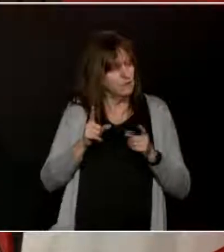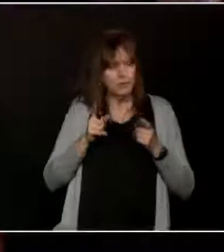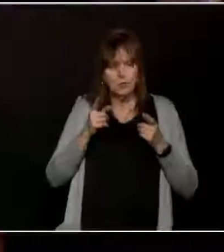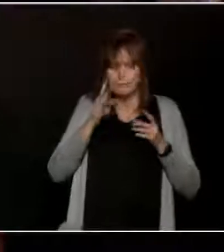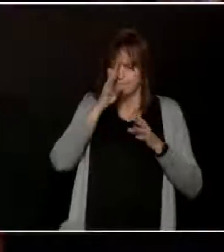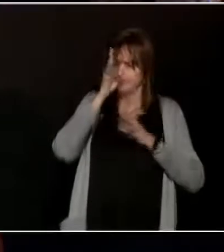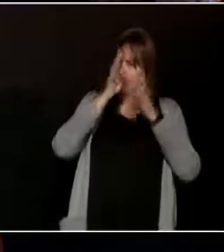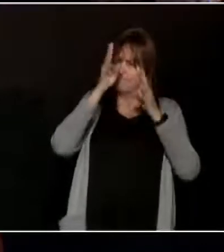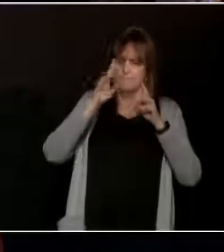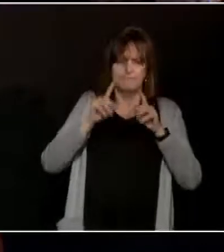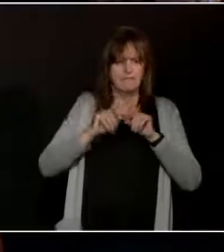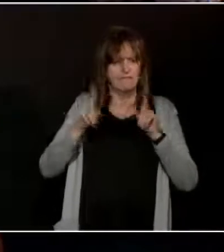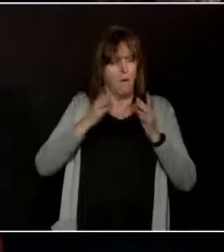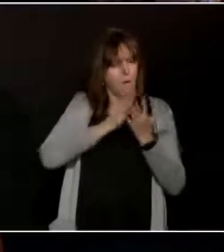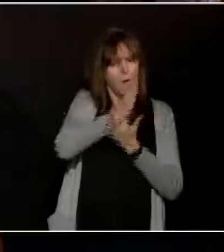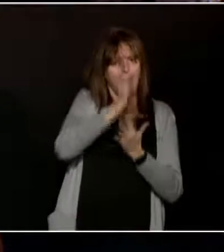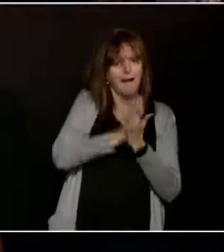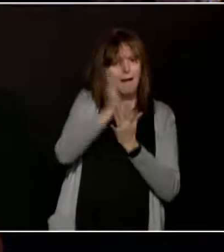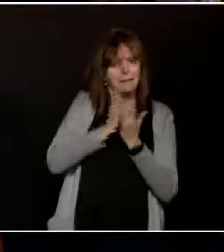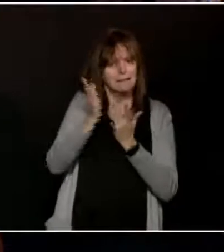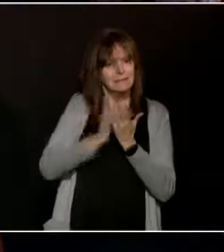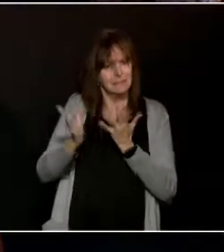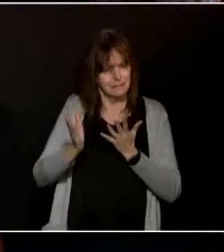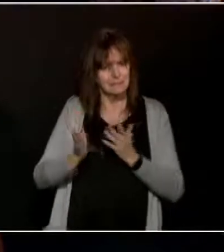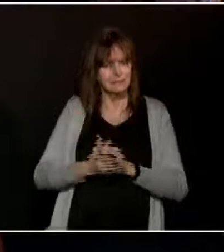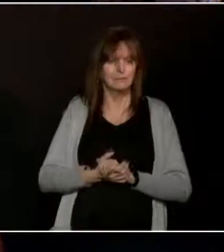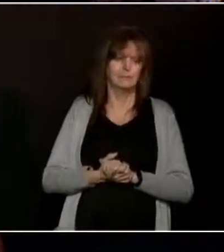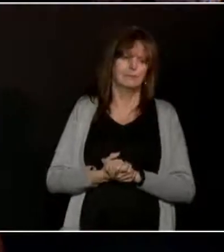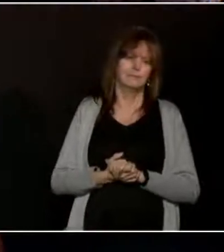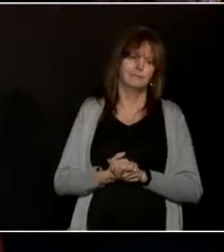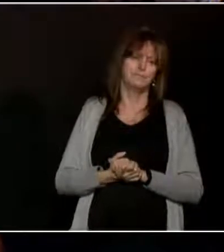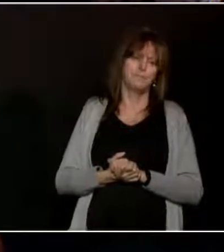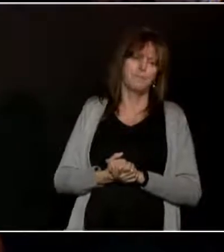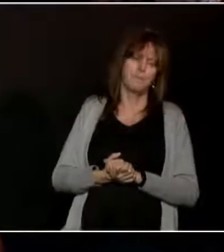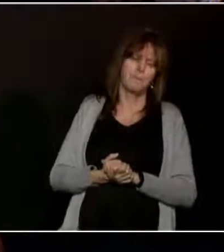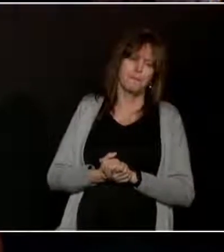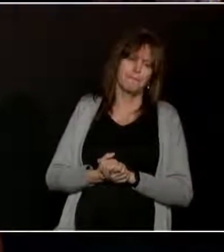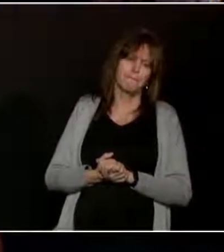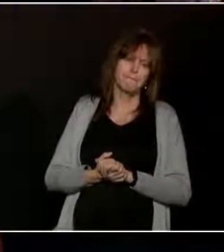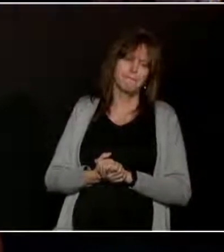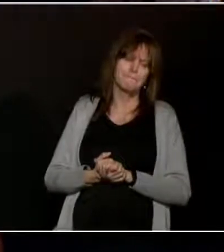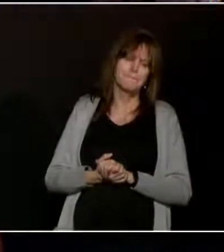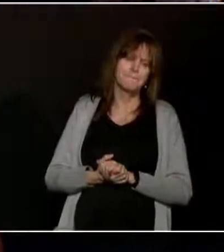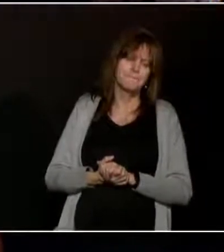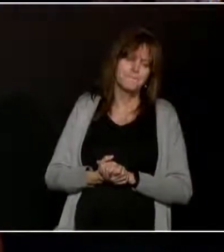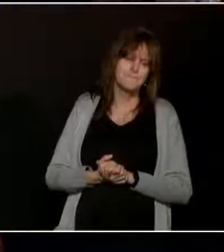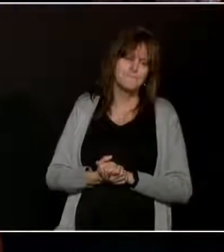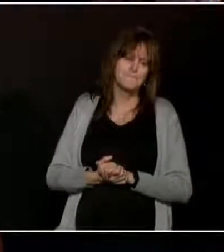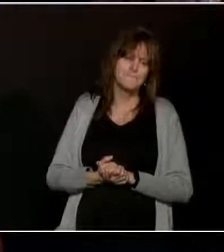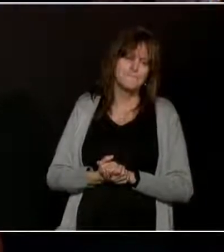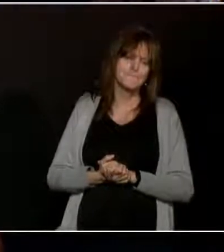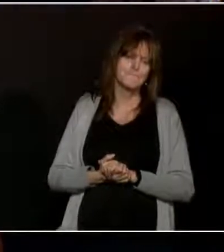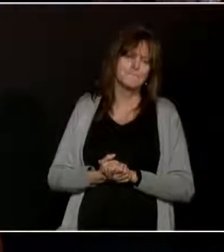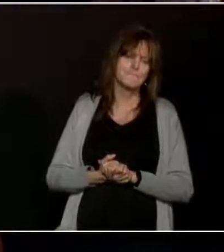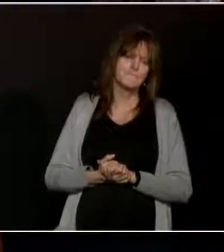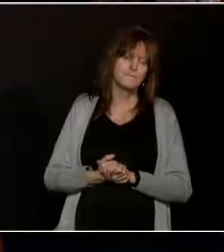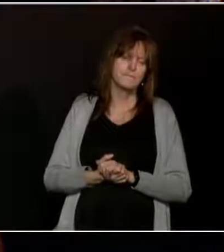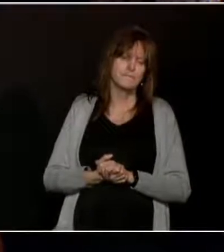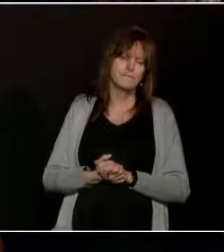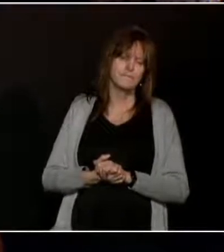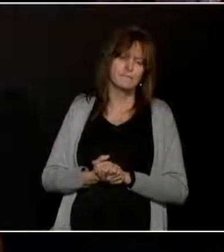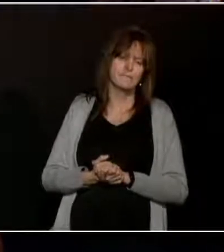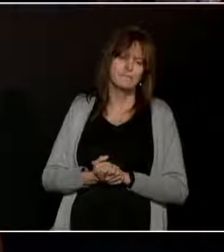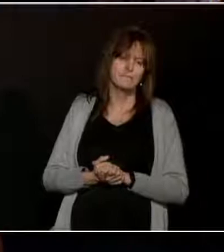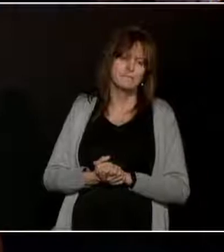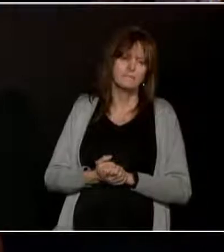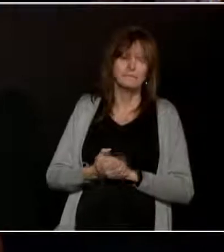Follow up. Thank you. This is a question about if you have had COVID-19, you're a member of the general population, should